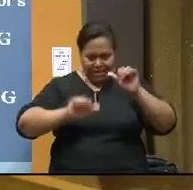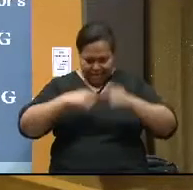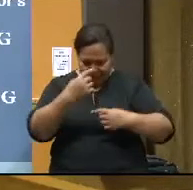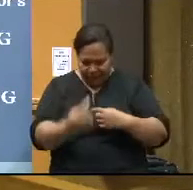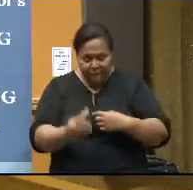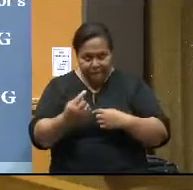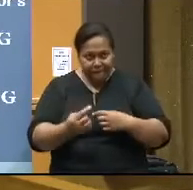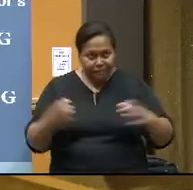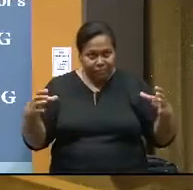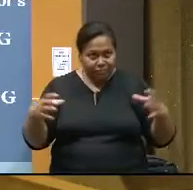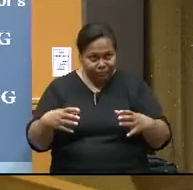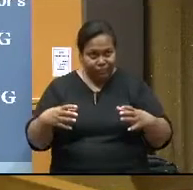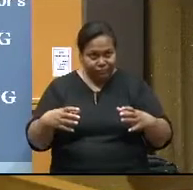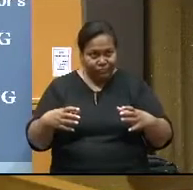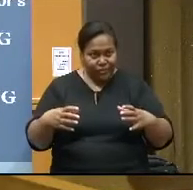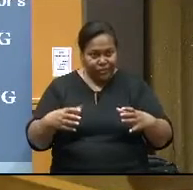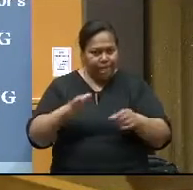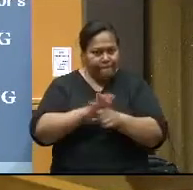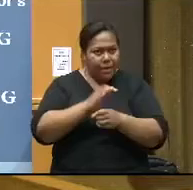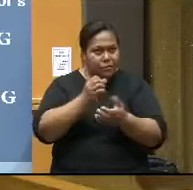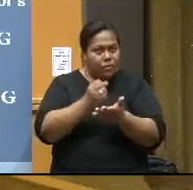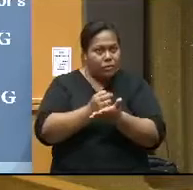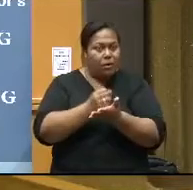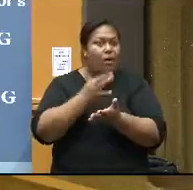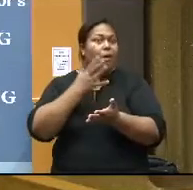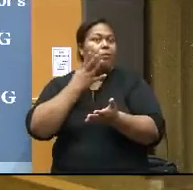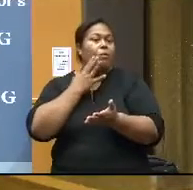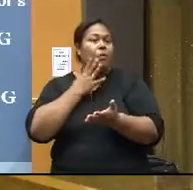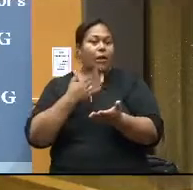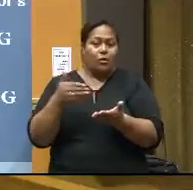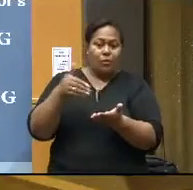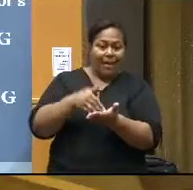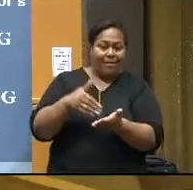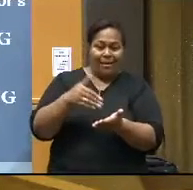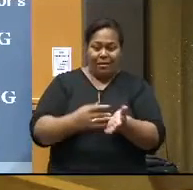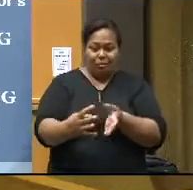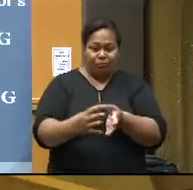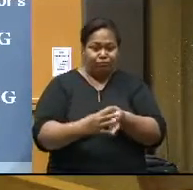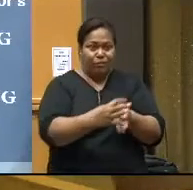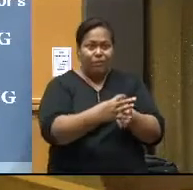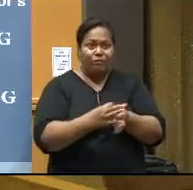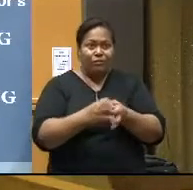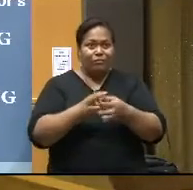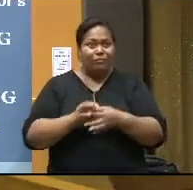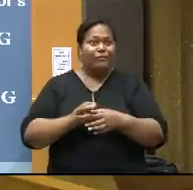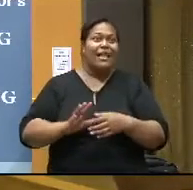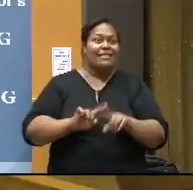itself and making sure that when you add all of the outcomes of all